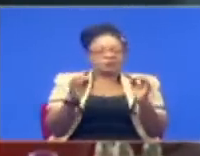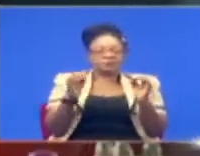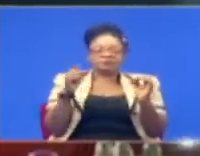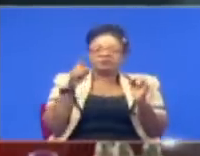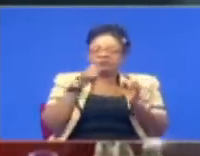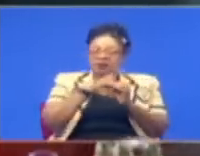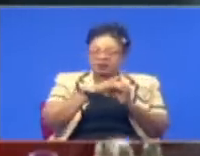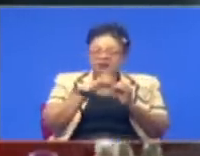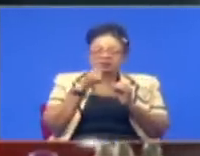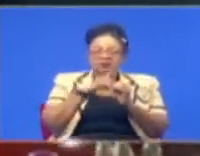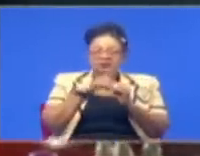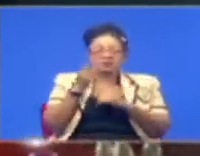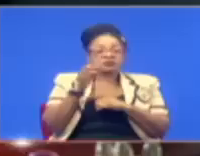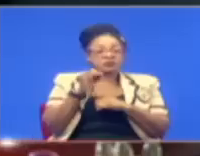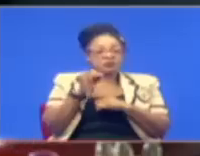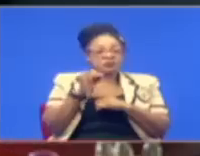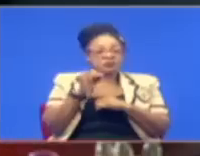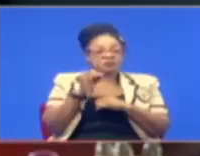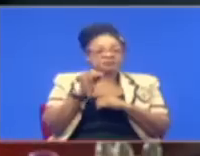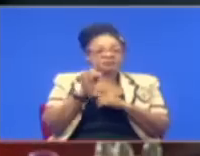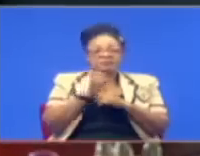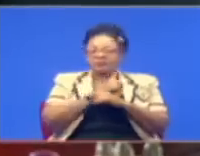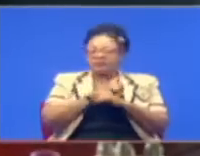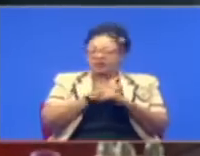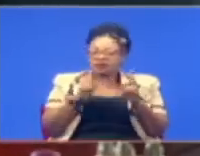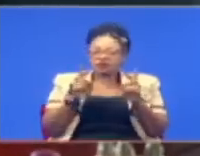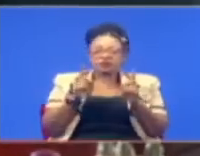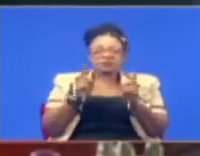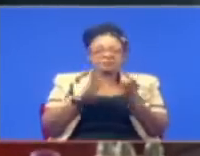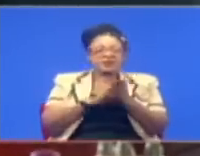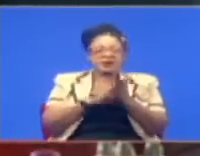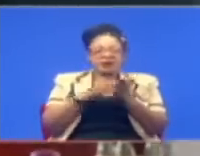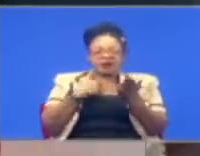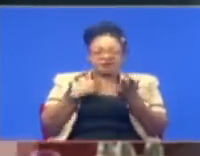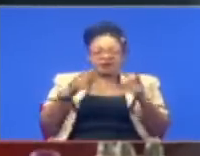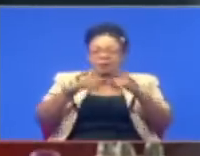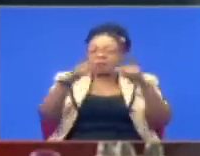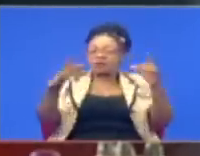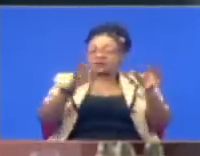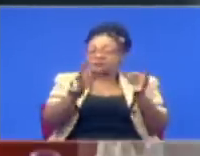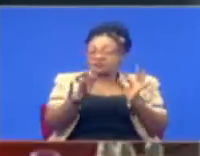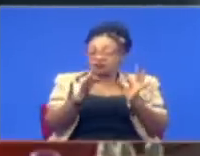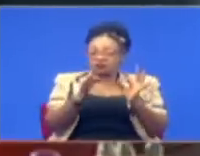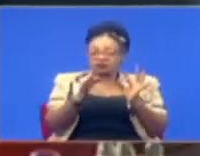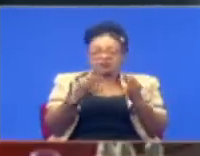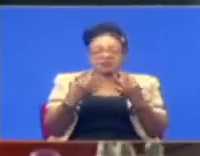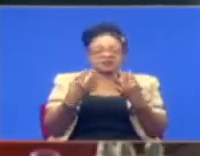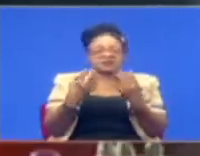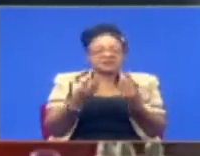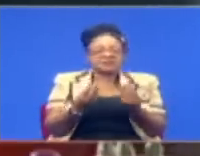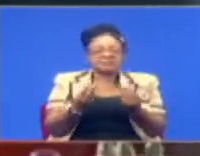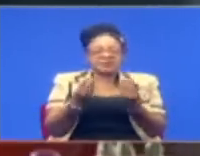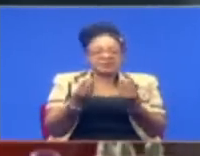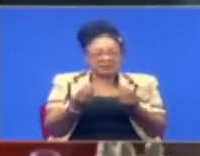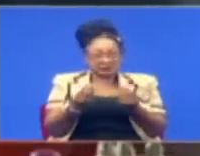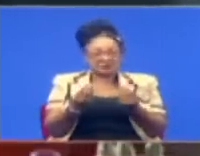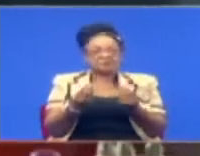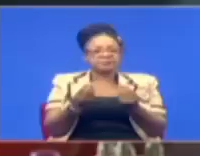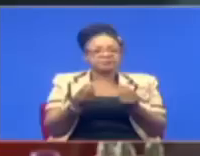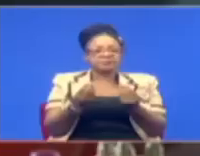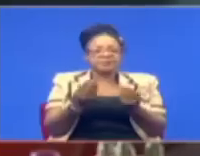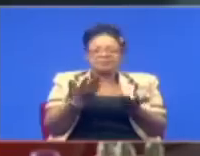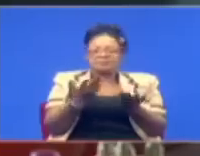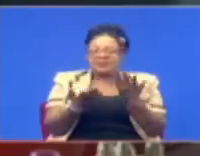thing. So, my lord, it's not even being broader interpretation. It is simply this. Unless there is